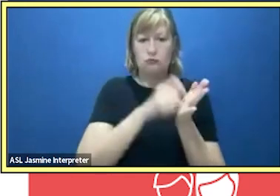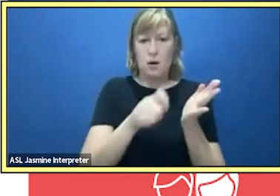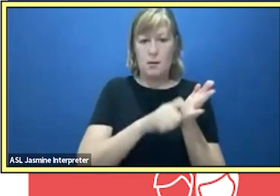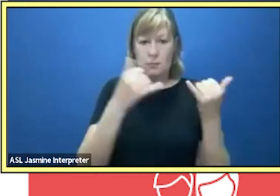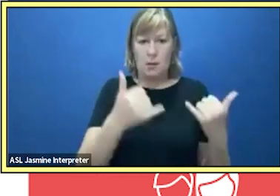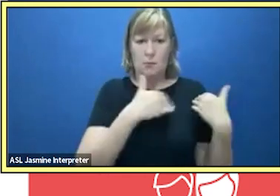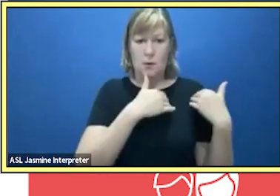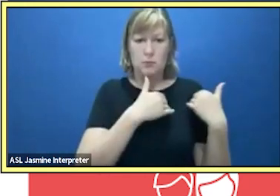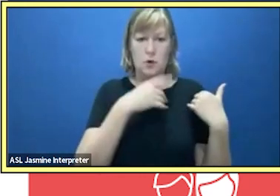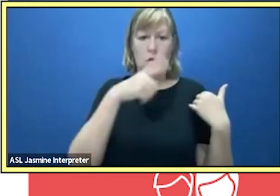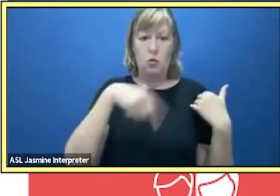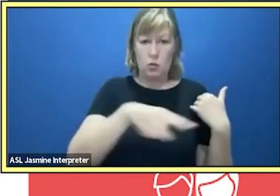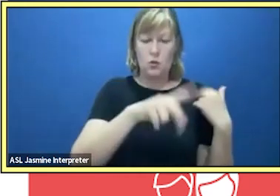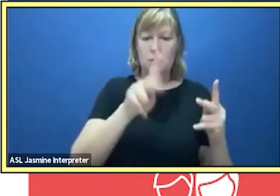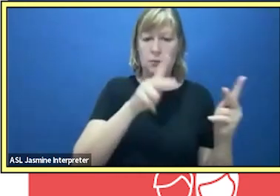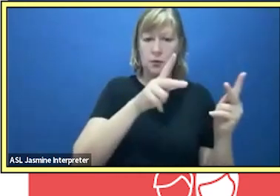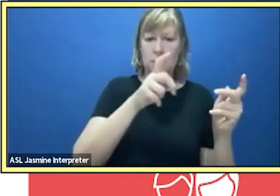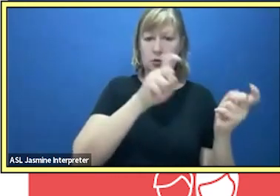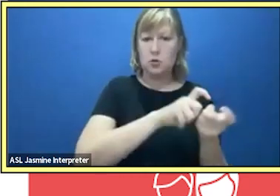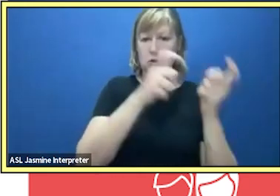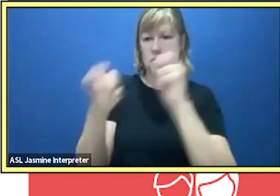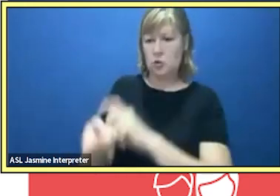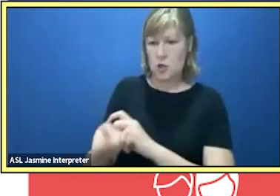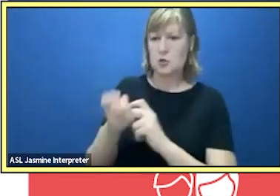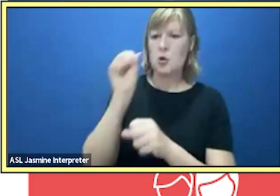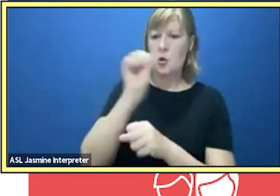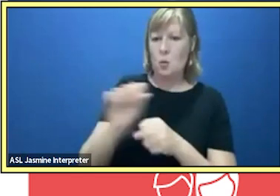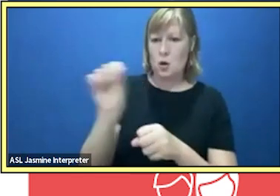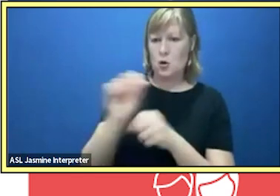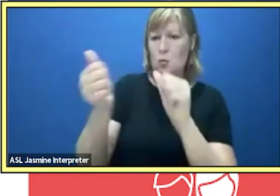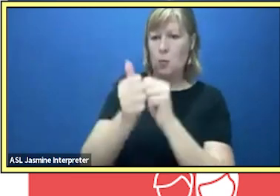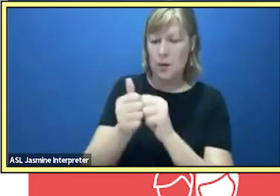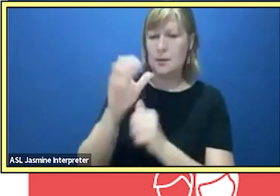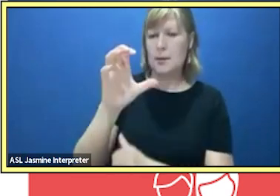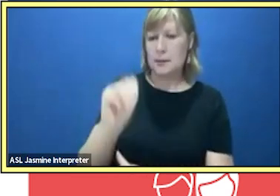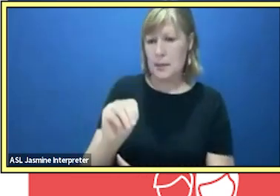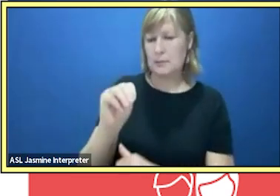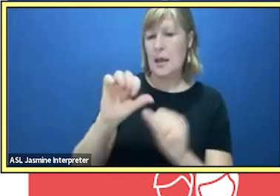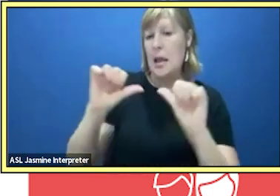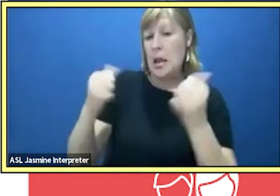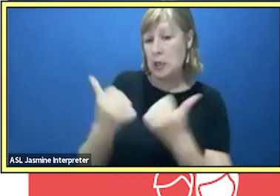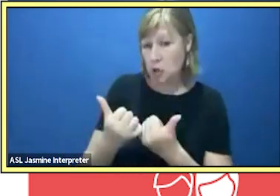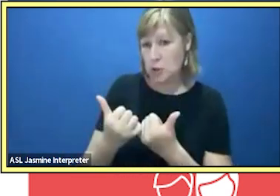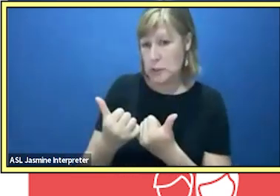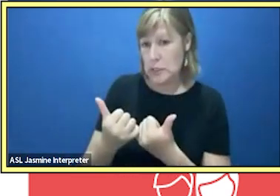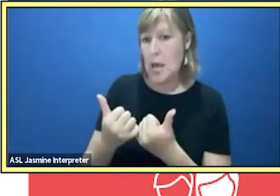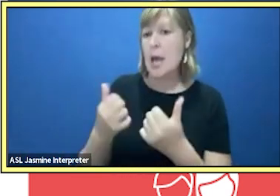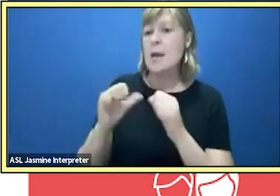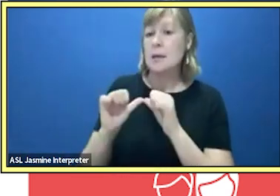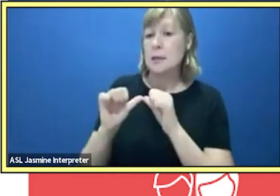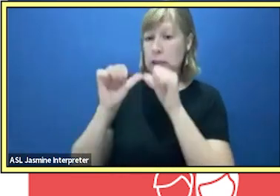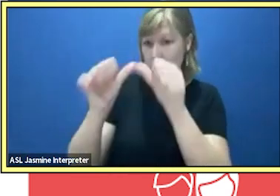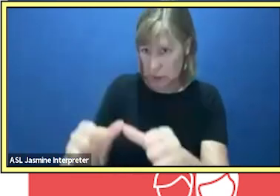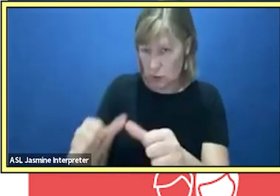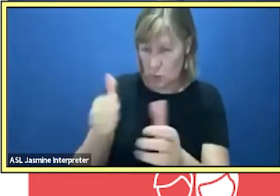many of those people can work for the case management agency and may still be able to write your plan.